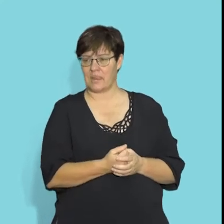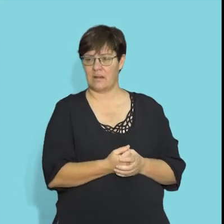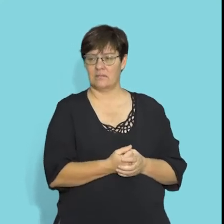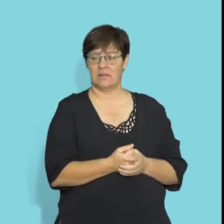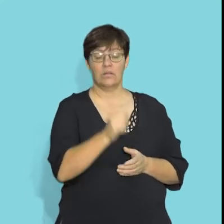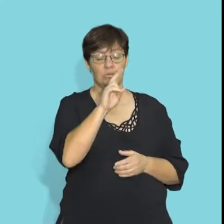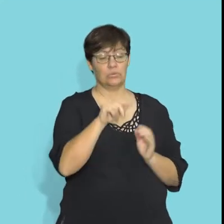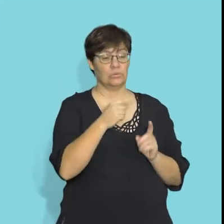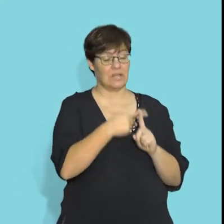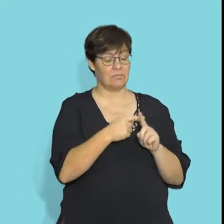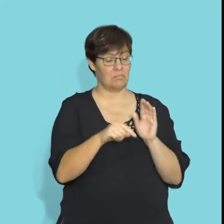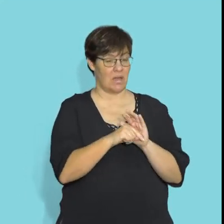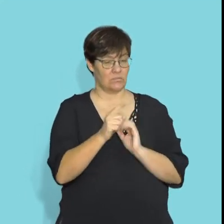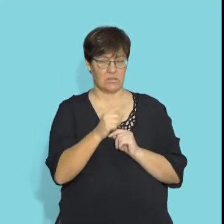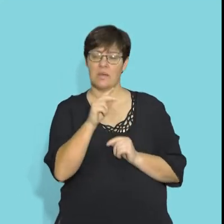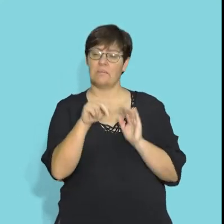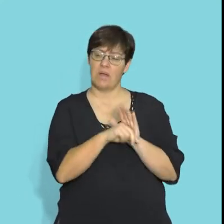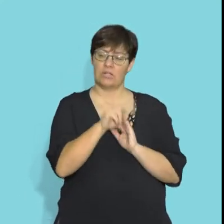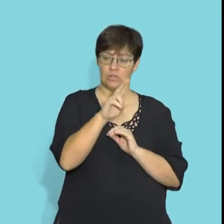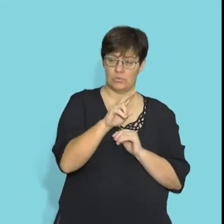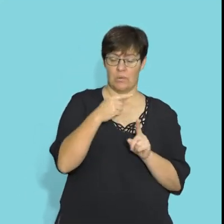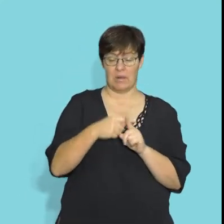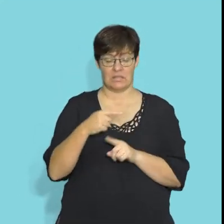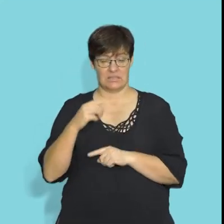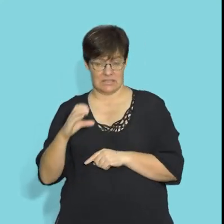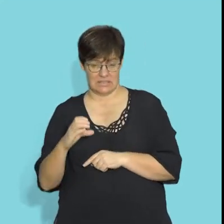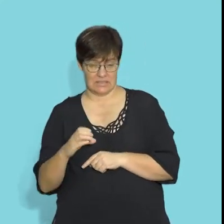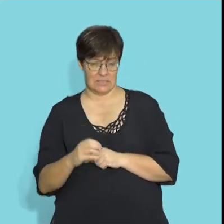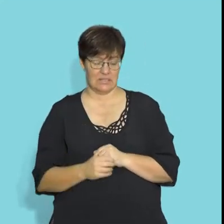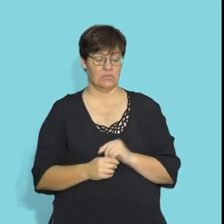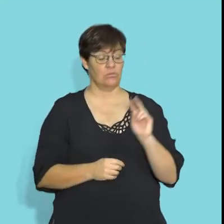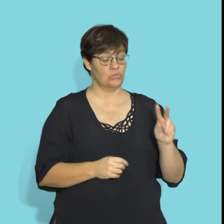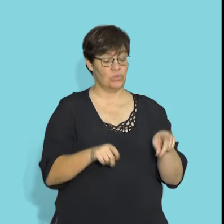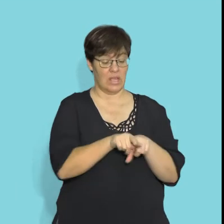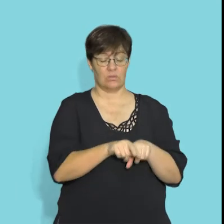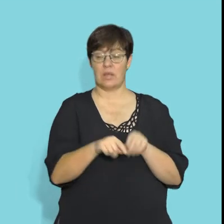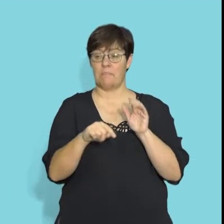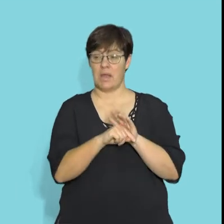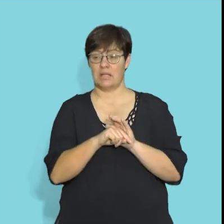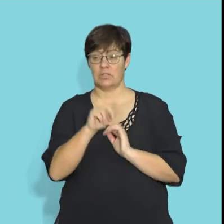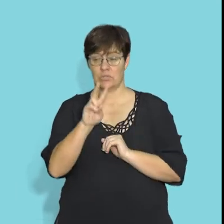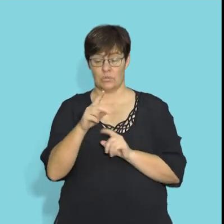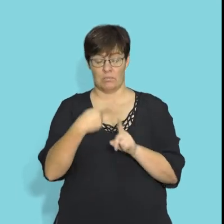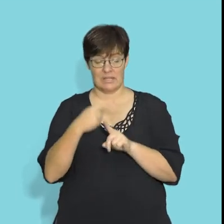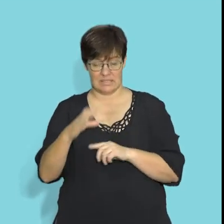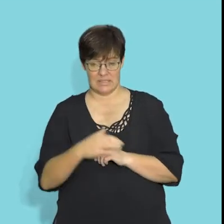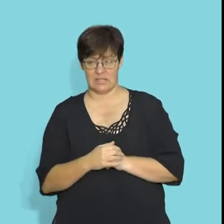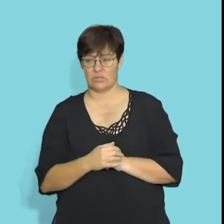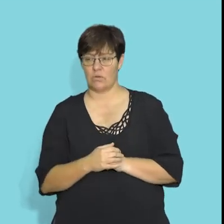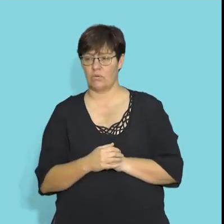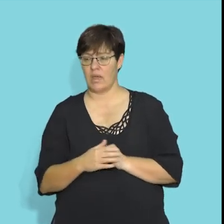times -1 is -2 plus c. All I need to do is get c alone. And so I'm going to add